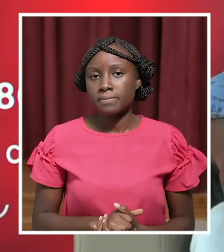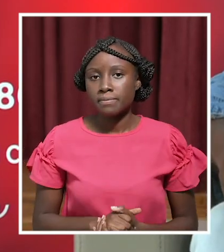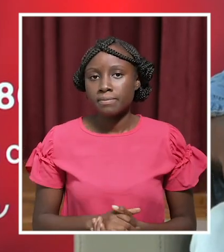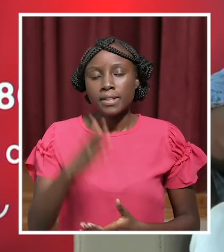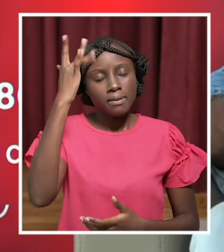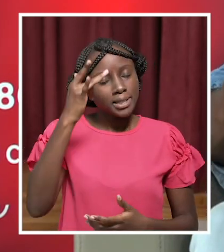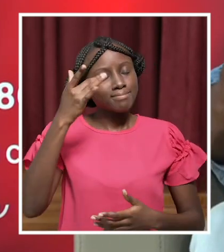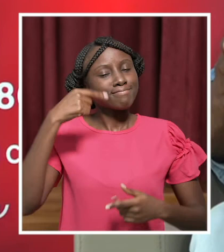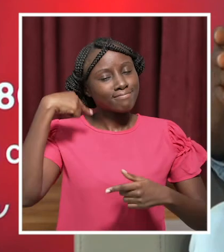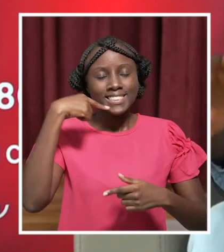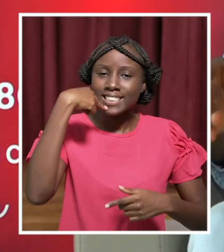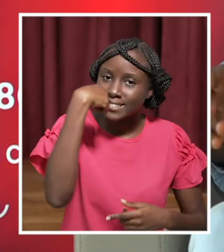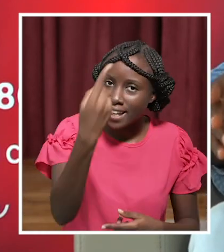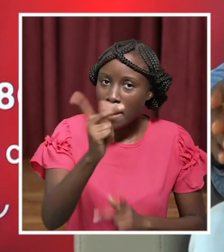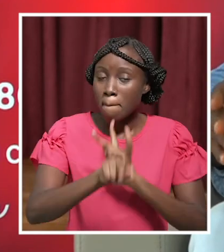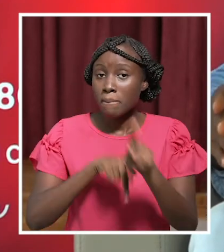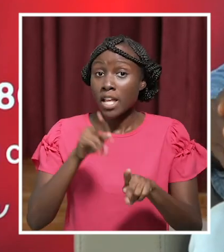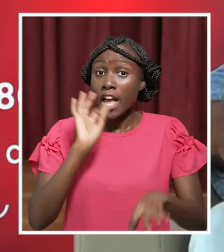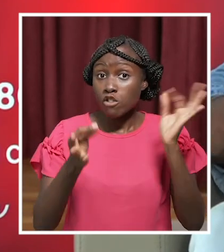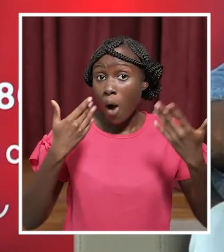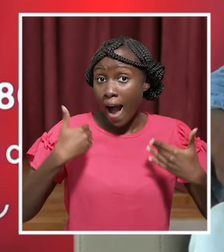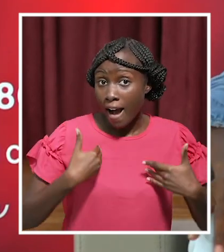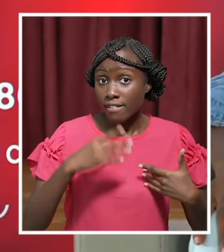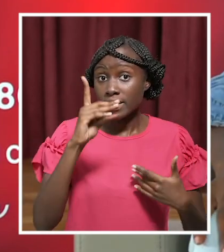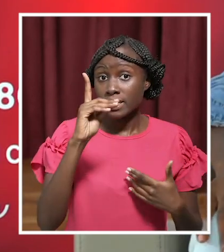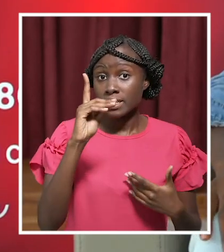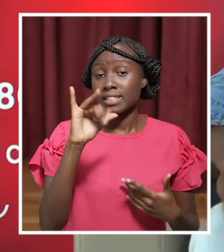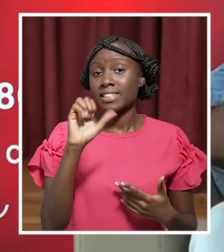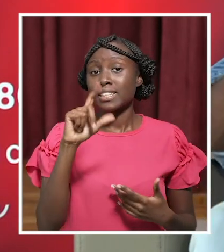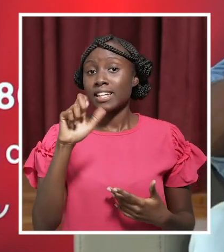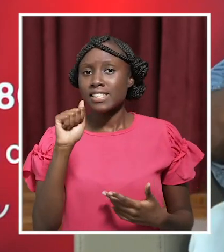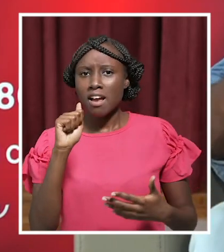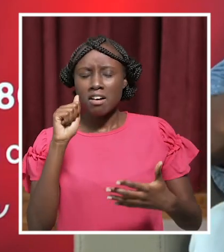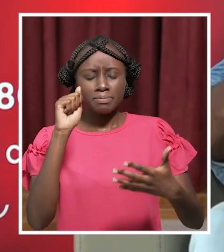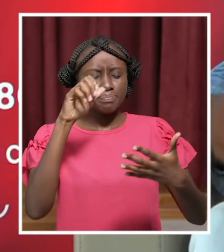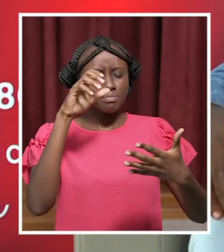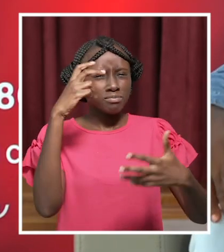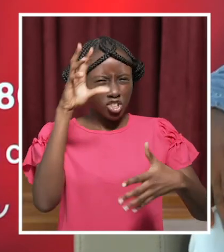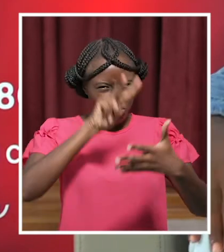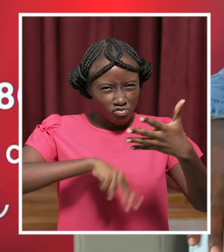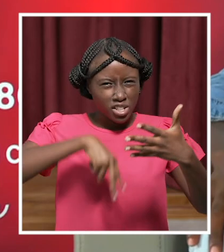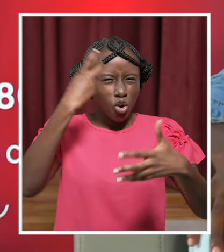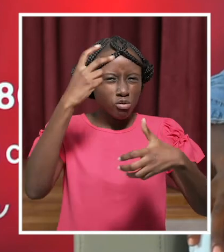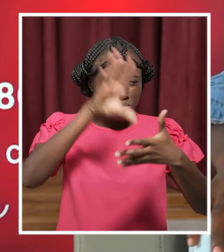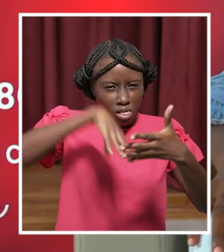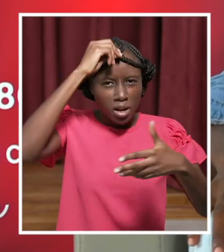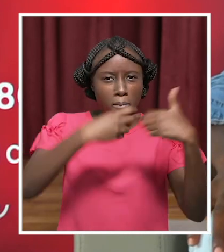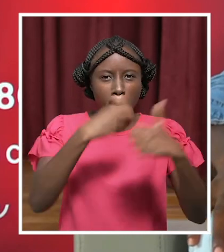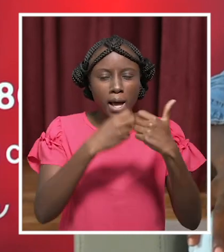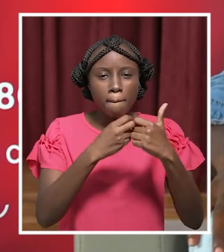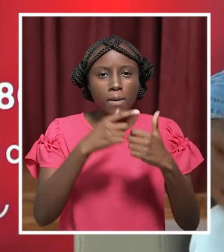telling people that when you have dyslexia, it's really a superpower because you have now the opportunity to see the world in a different